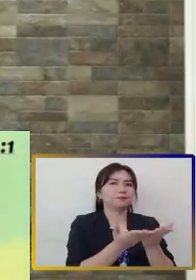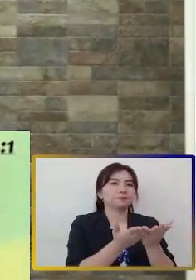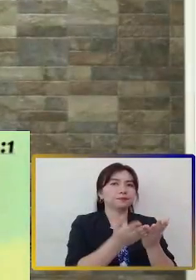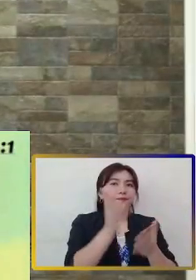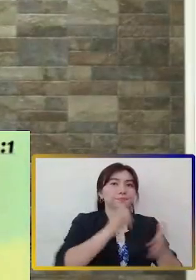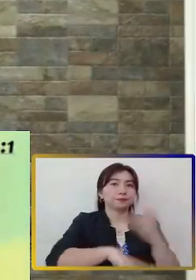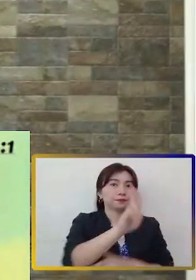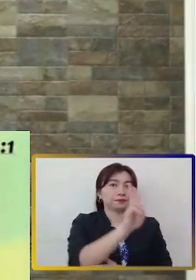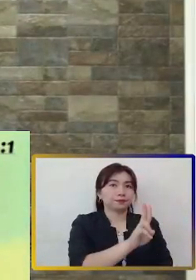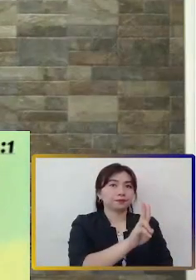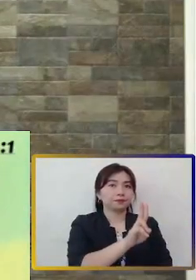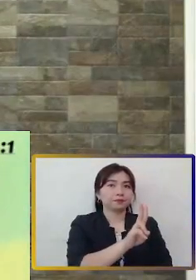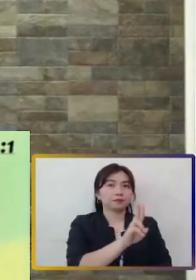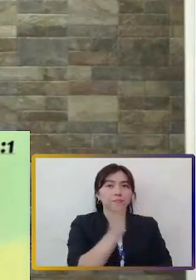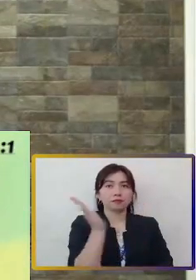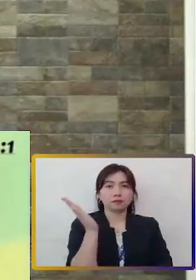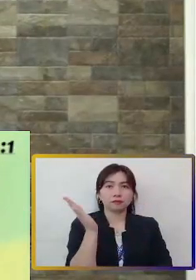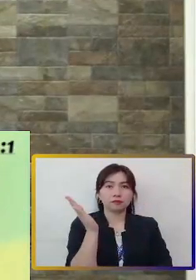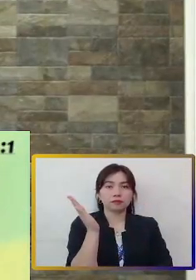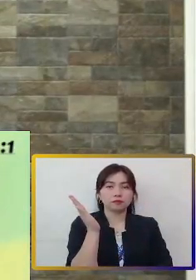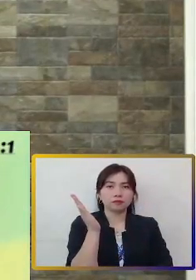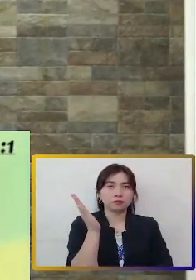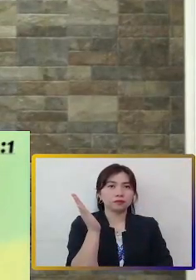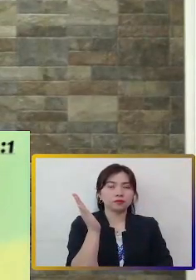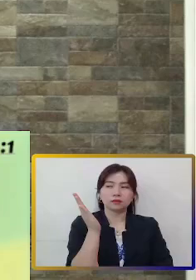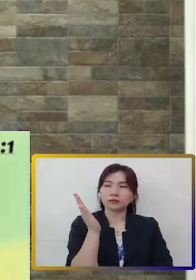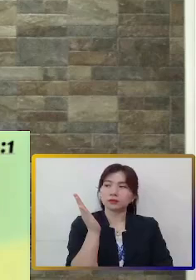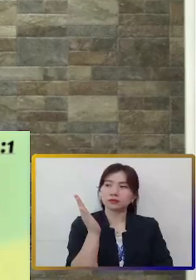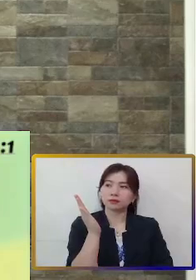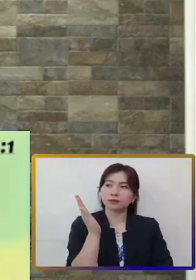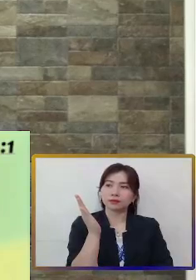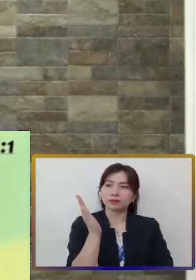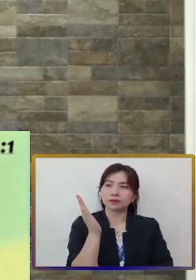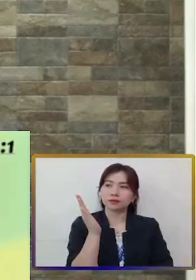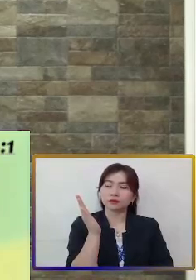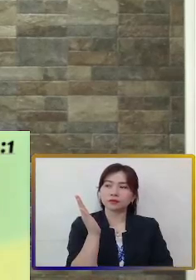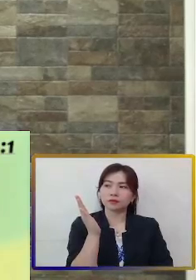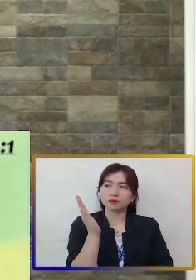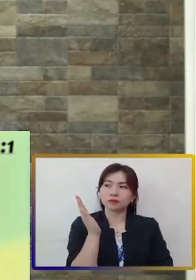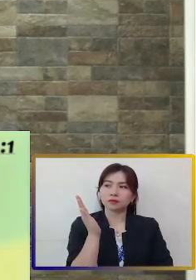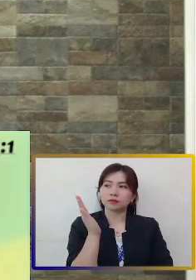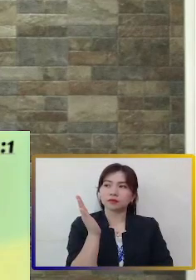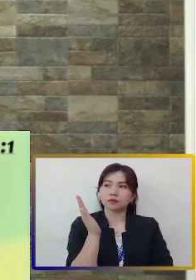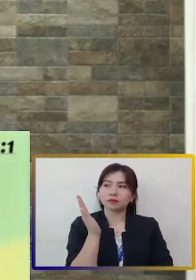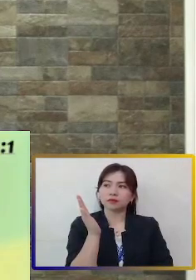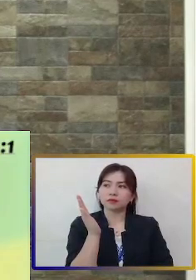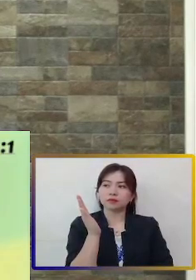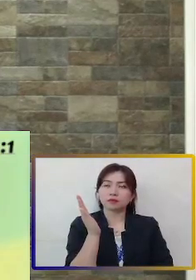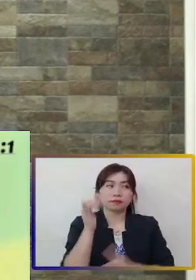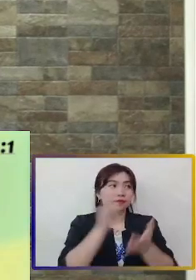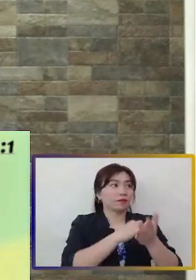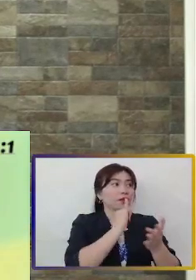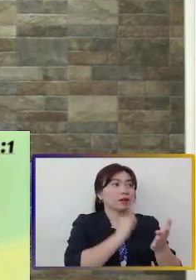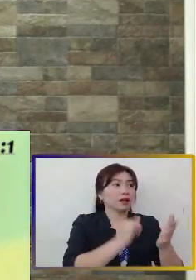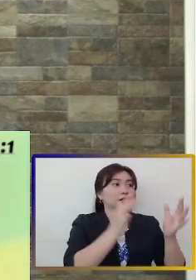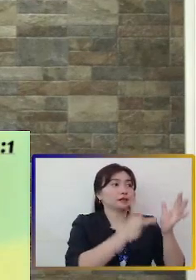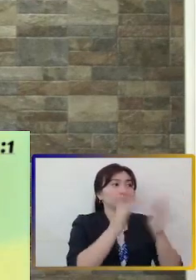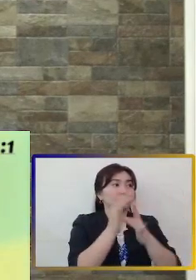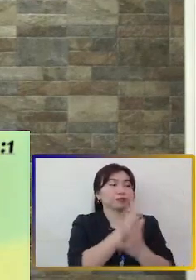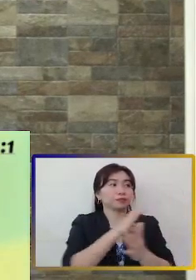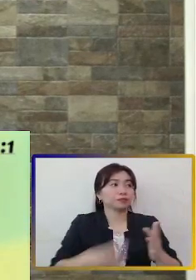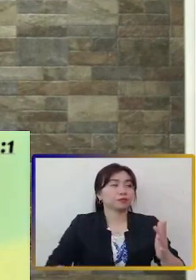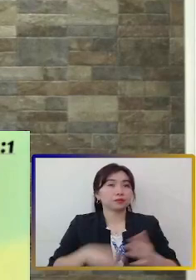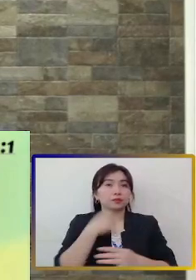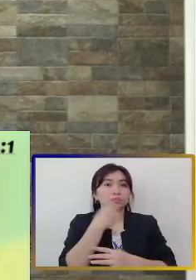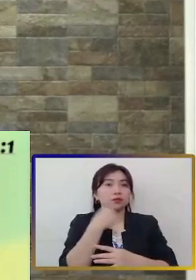Be what Come on read it with me let not your heart Be what it is the Lord Jesus Christ Who's telling us